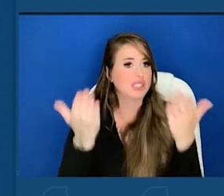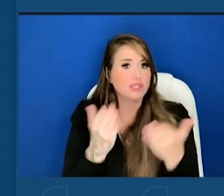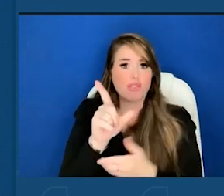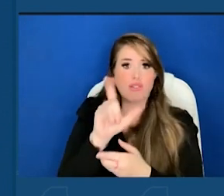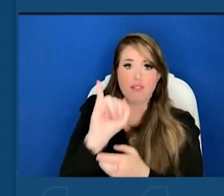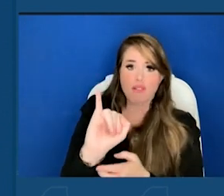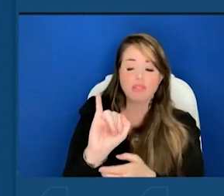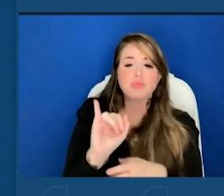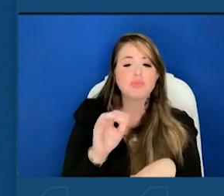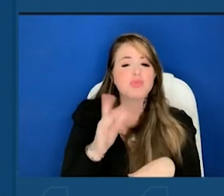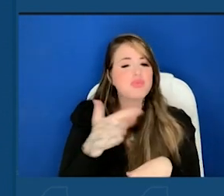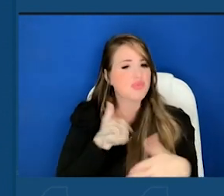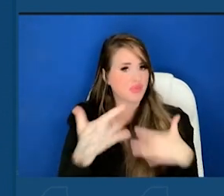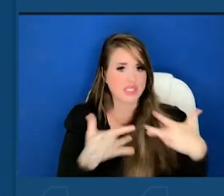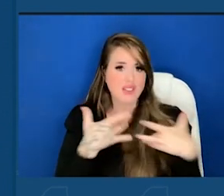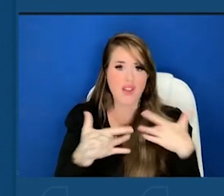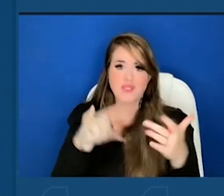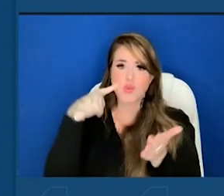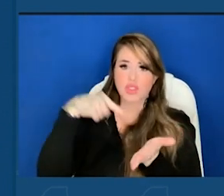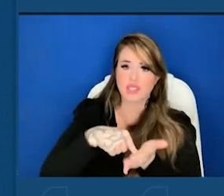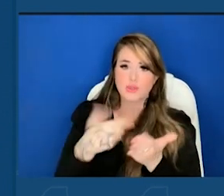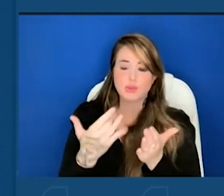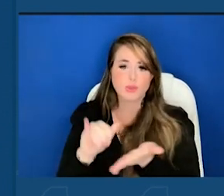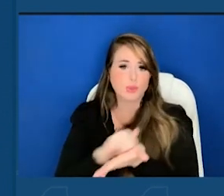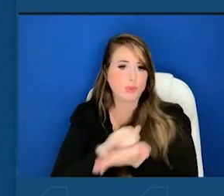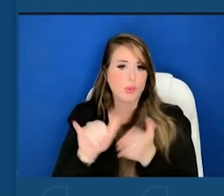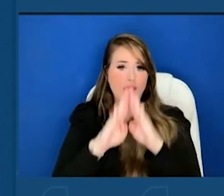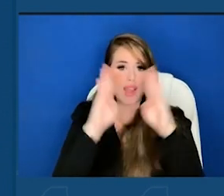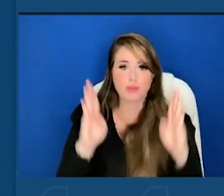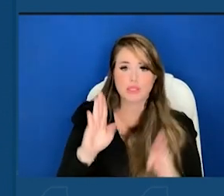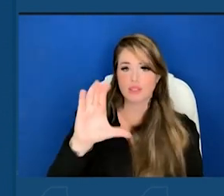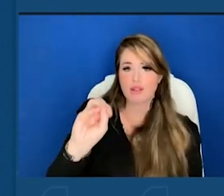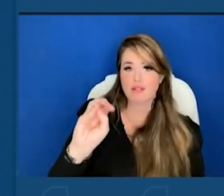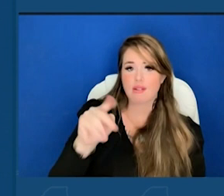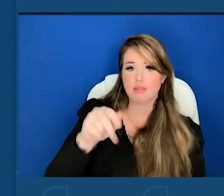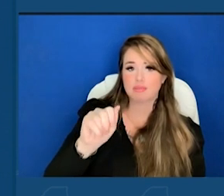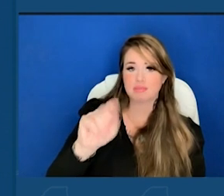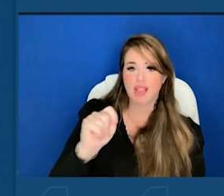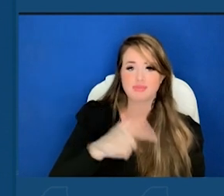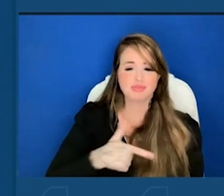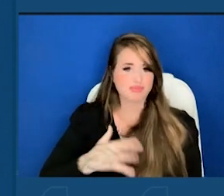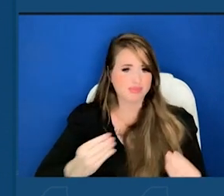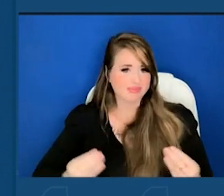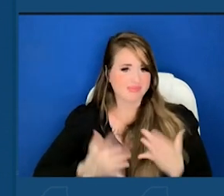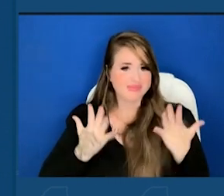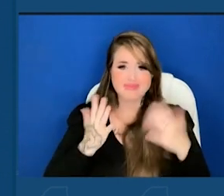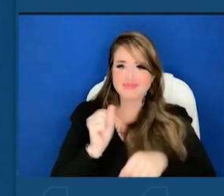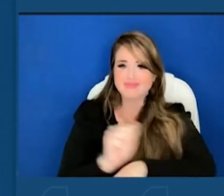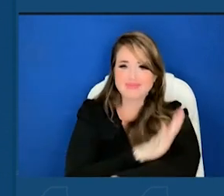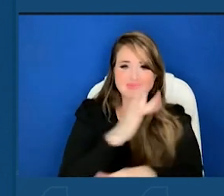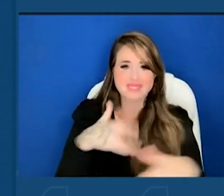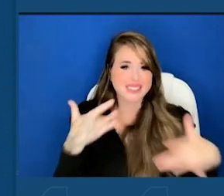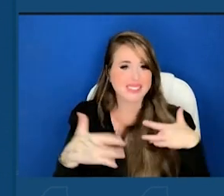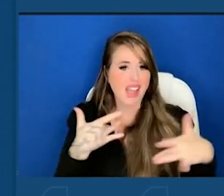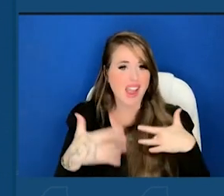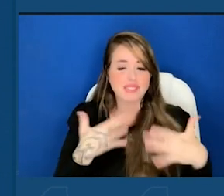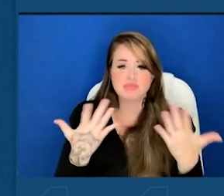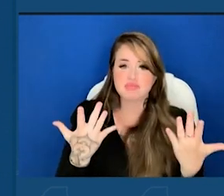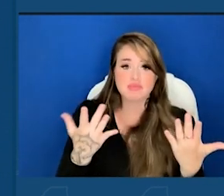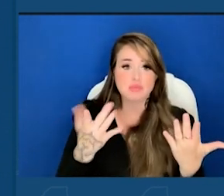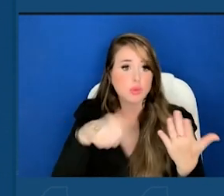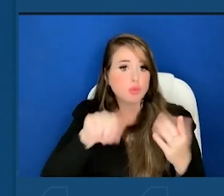I'm excited about this New York Housing Compact. I really am. I'm energized by it. I will speak to anybody, anytime about